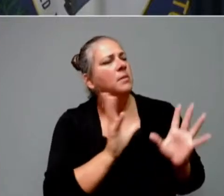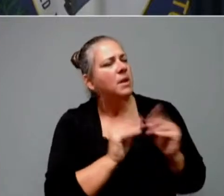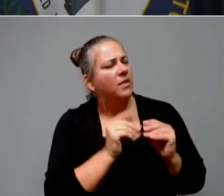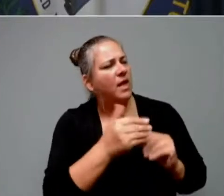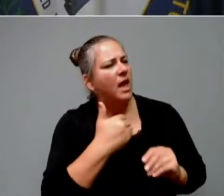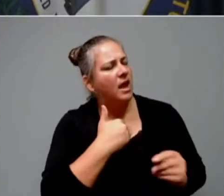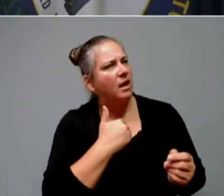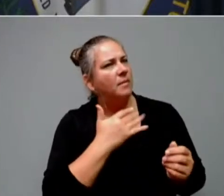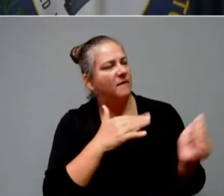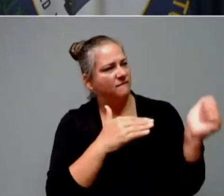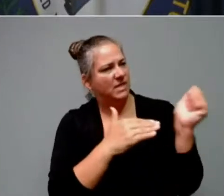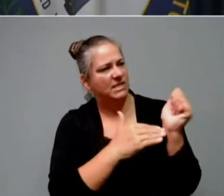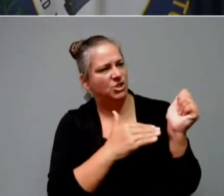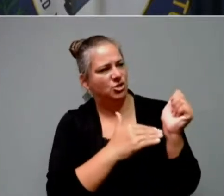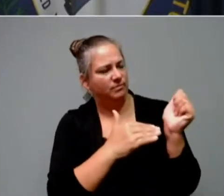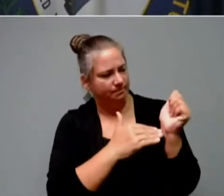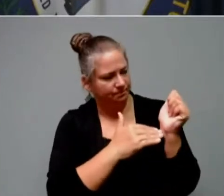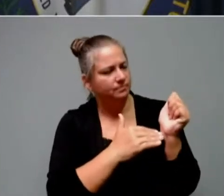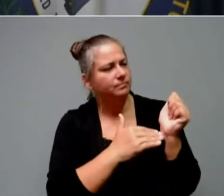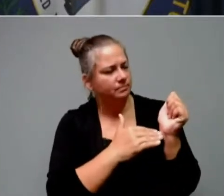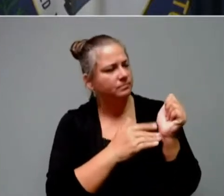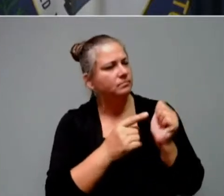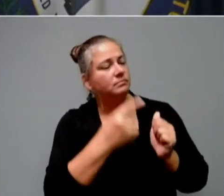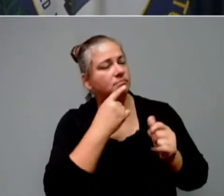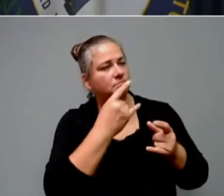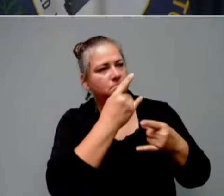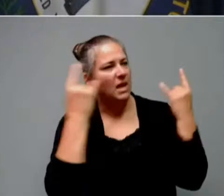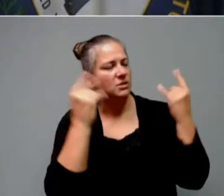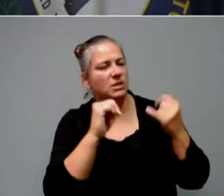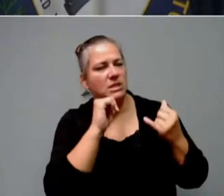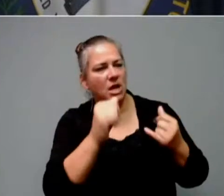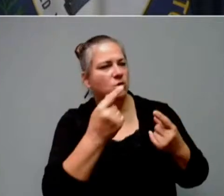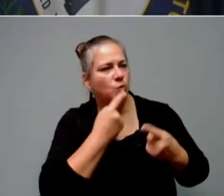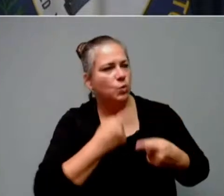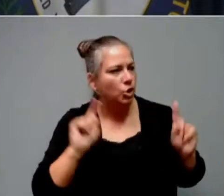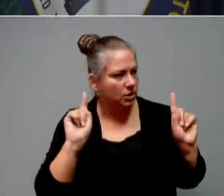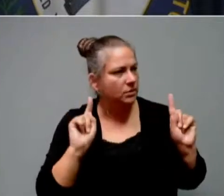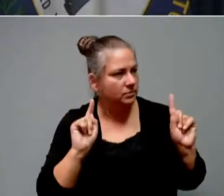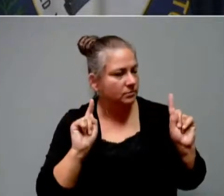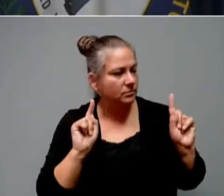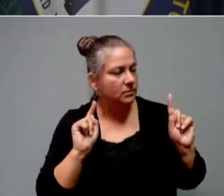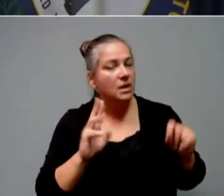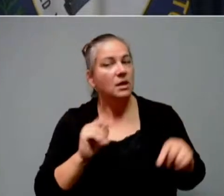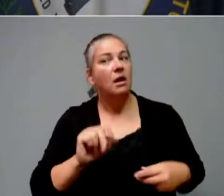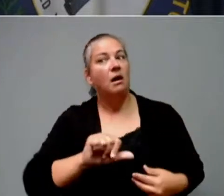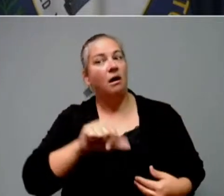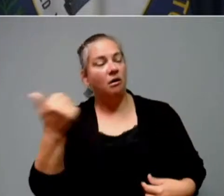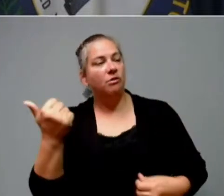that said masks don't work, and another one that's